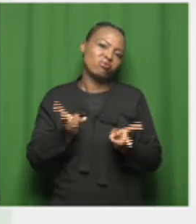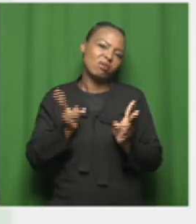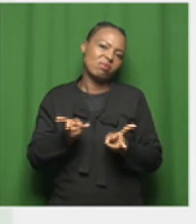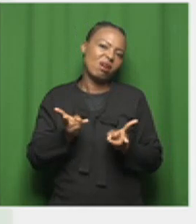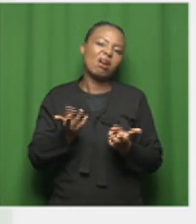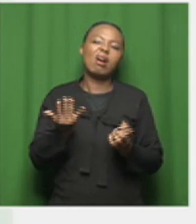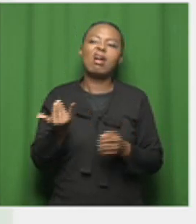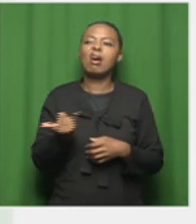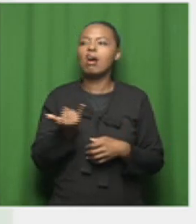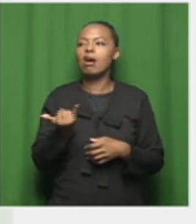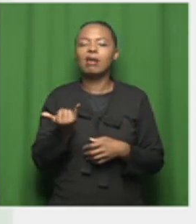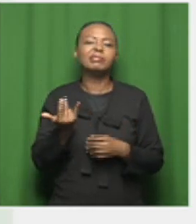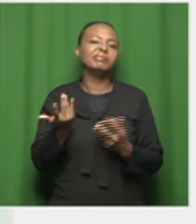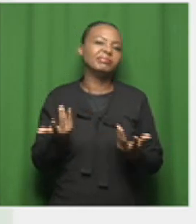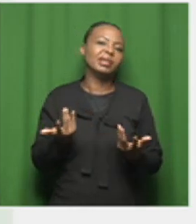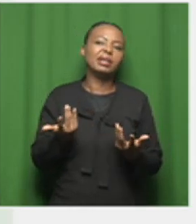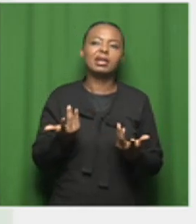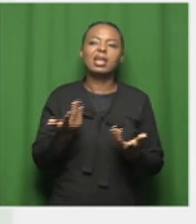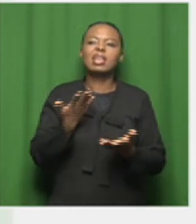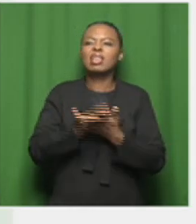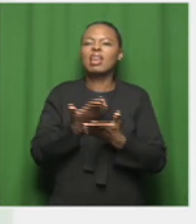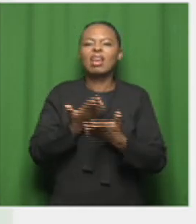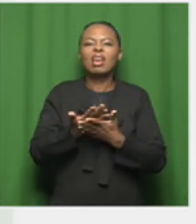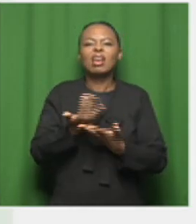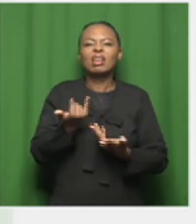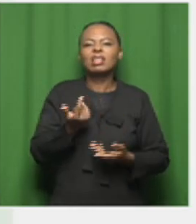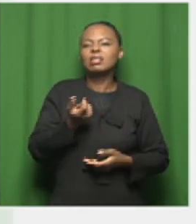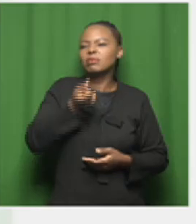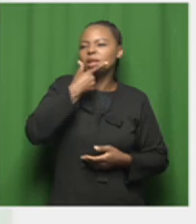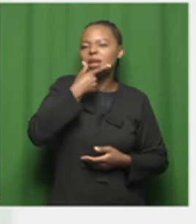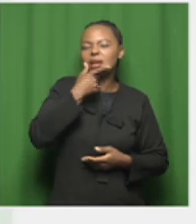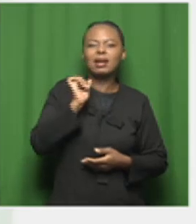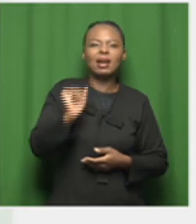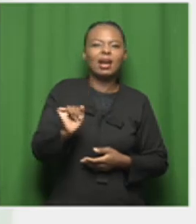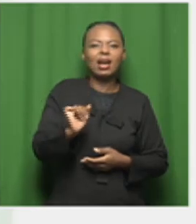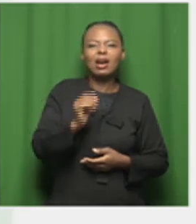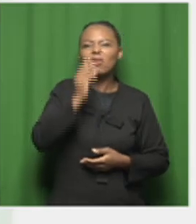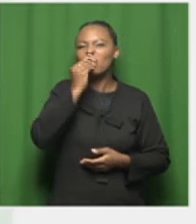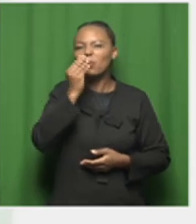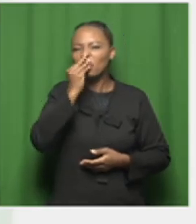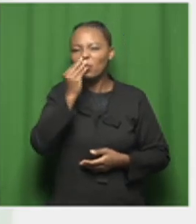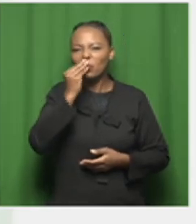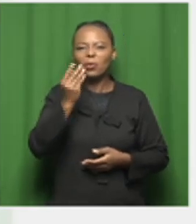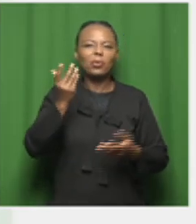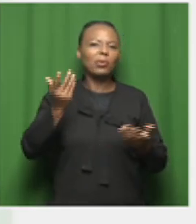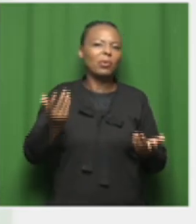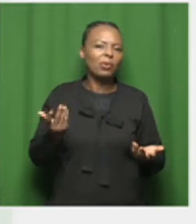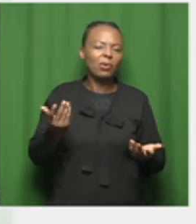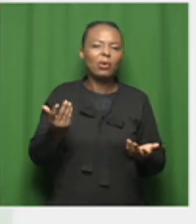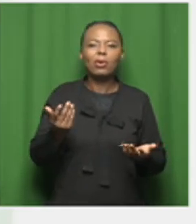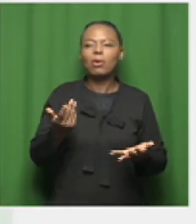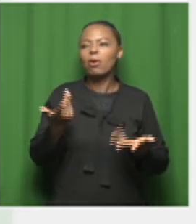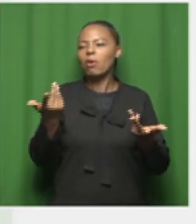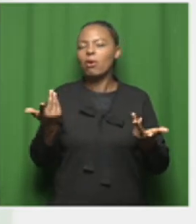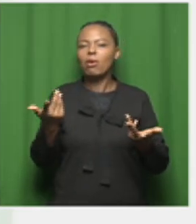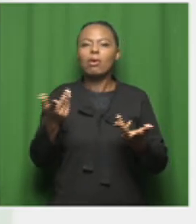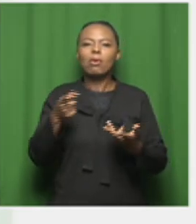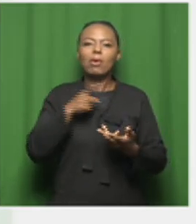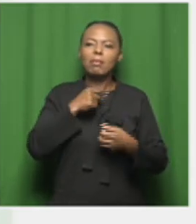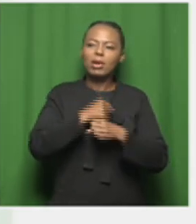common way to treat a cold or a light flu. Make sure that people is